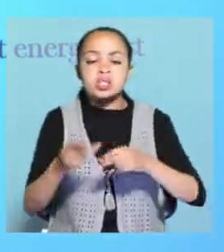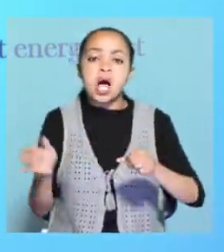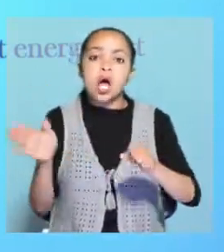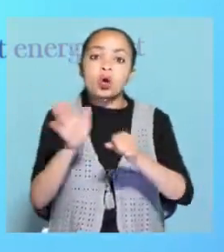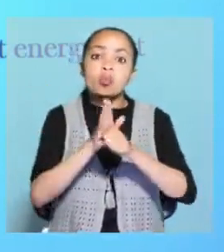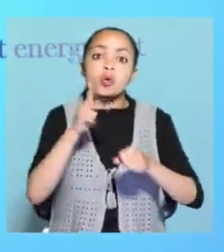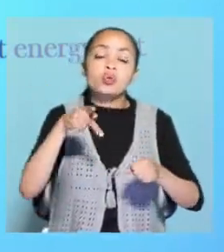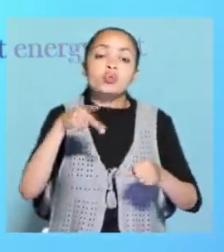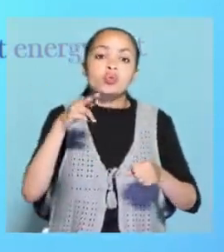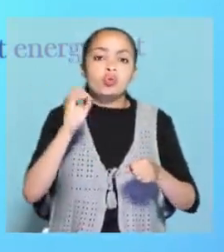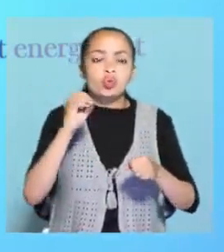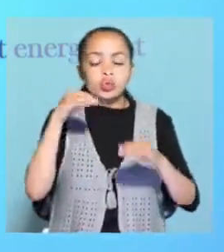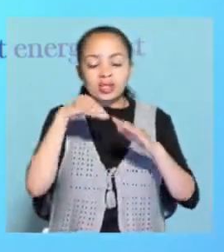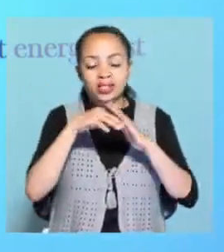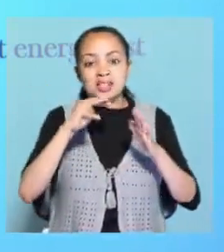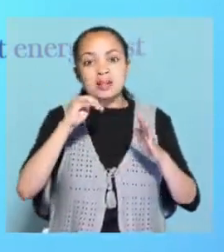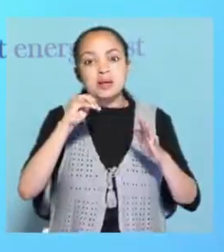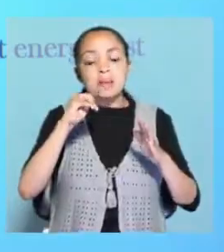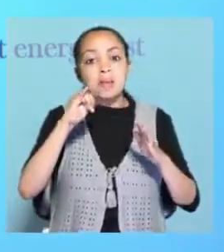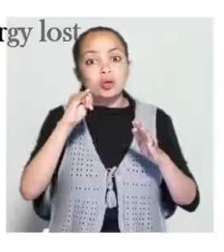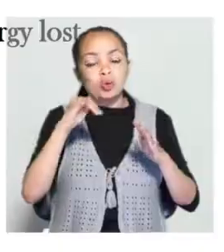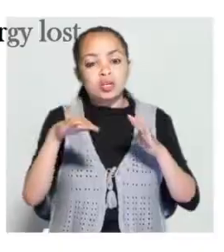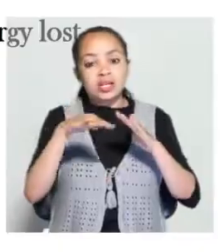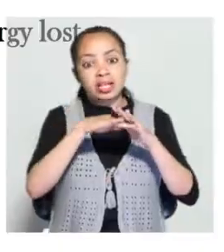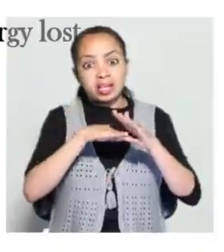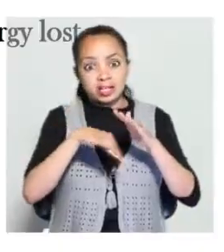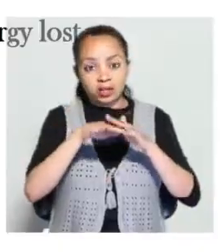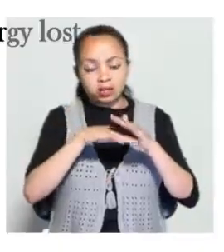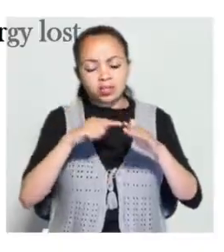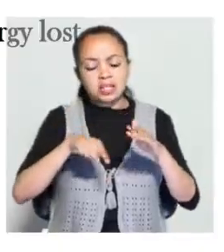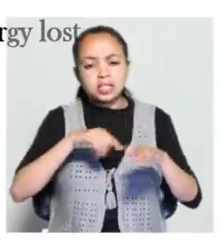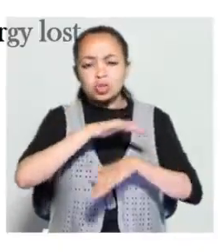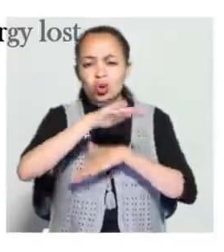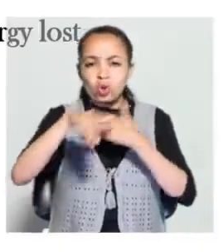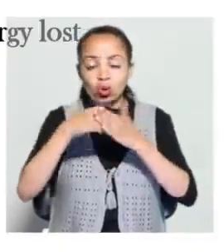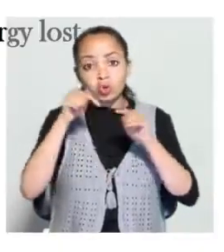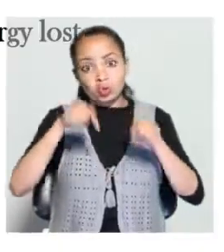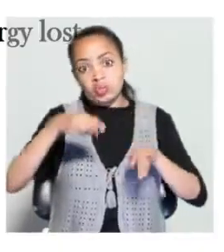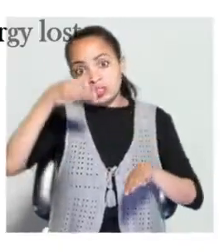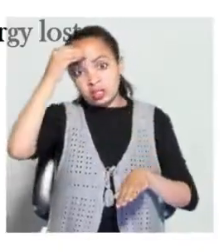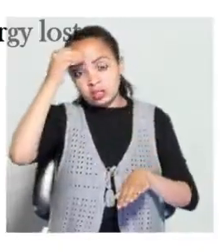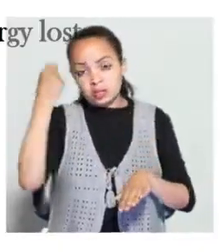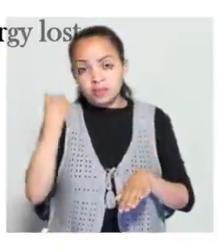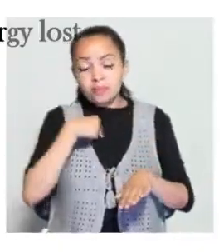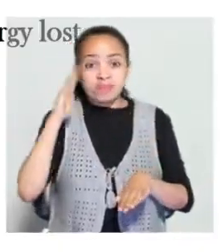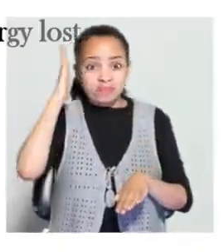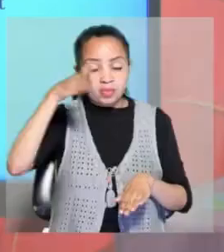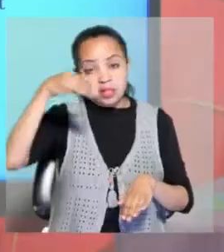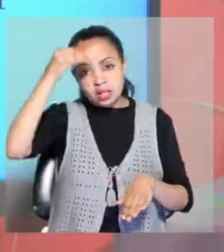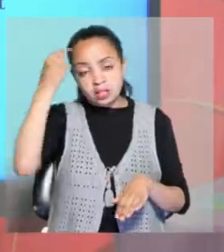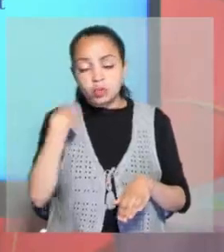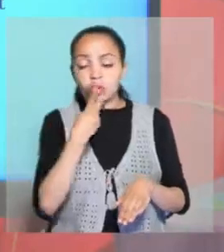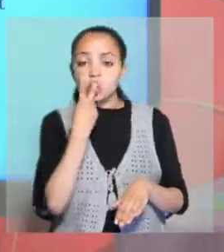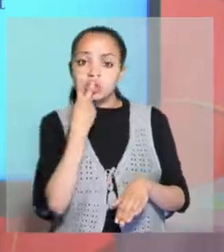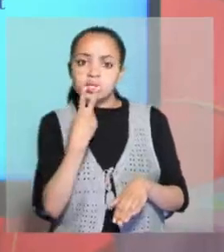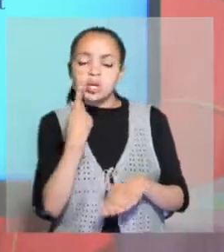accumulate proton in mitochondrial inner membrane. This is all about the today's lesson. In our coming lesson, we